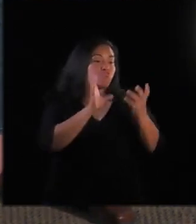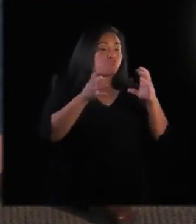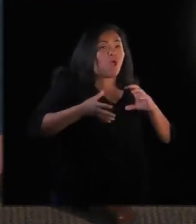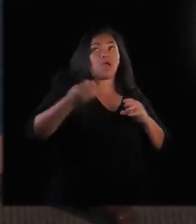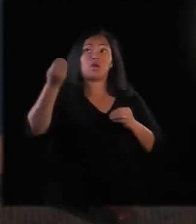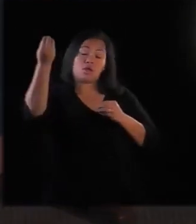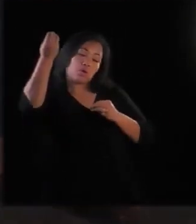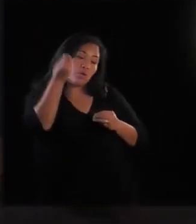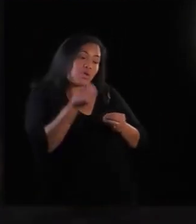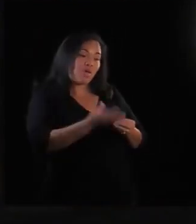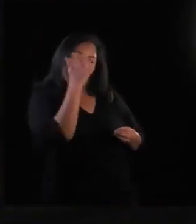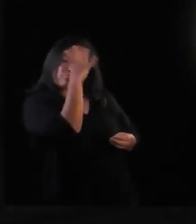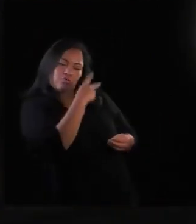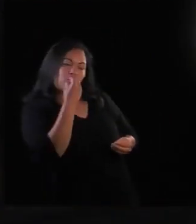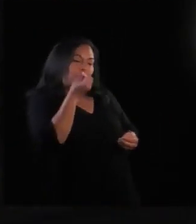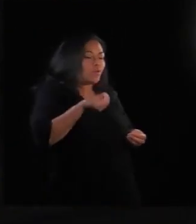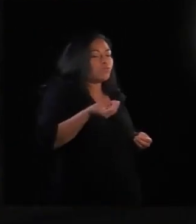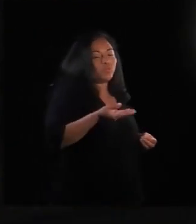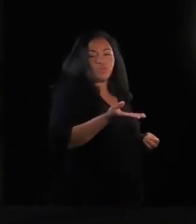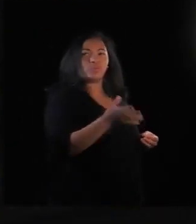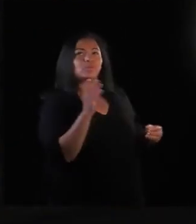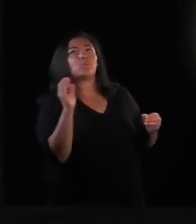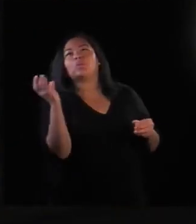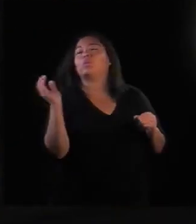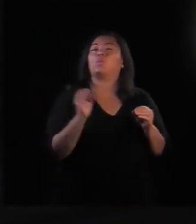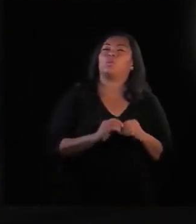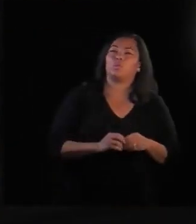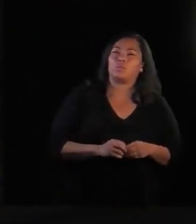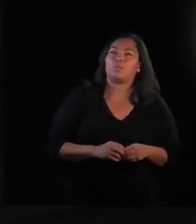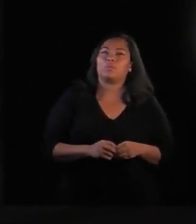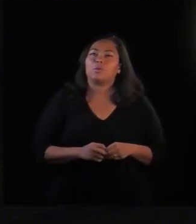You give beauty for ashes.